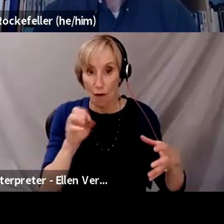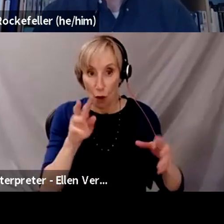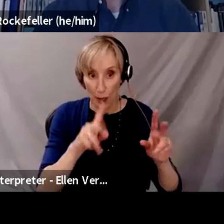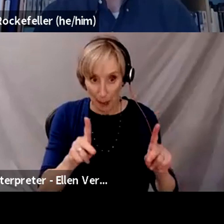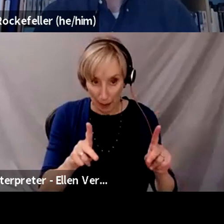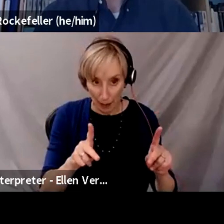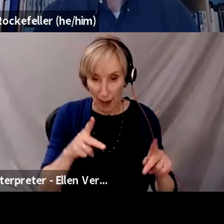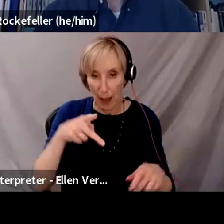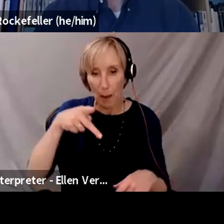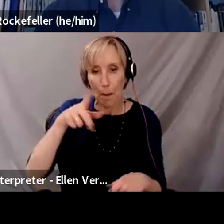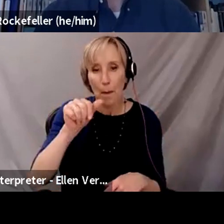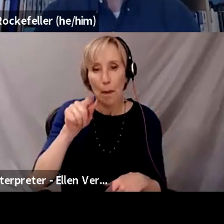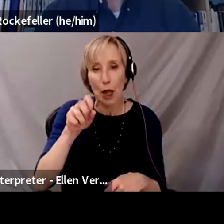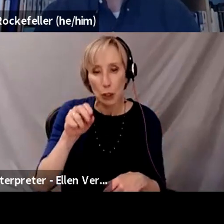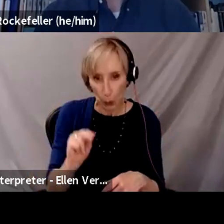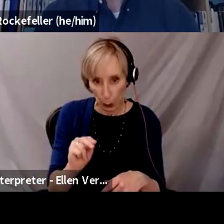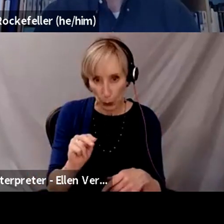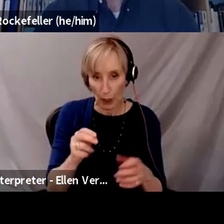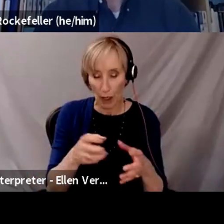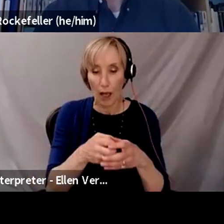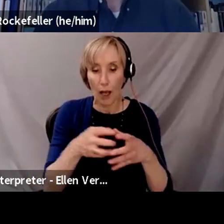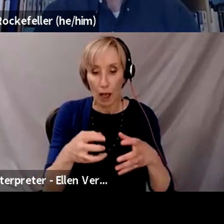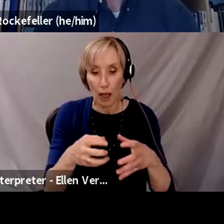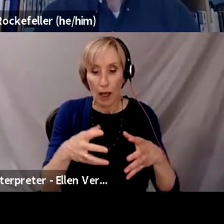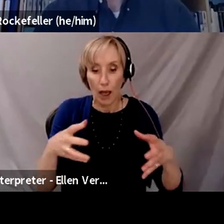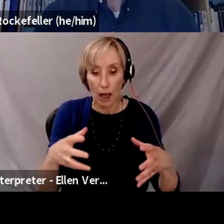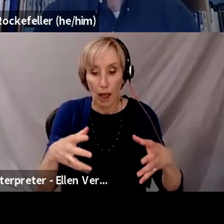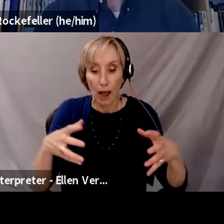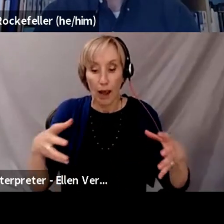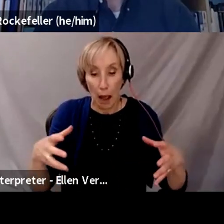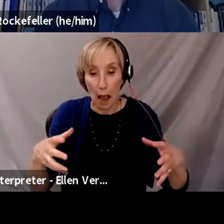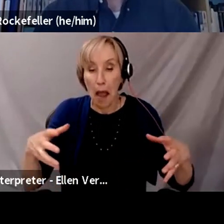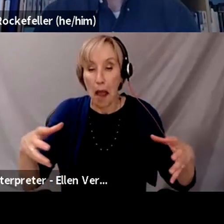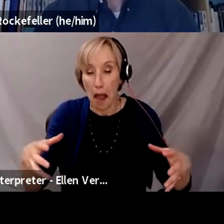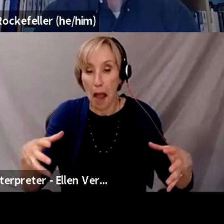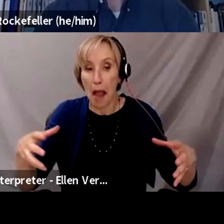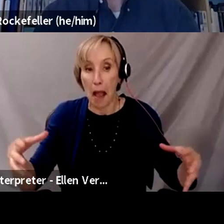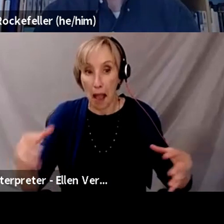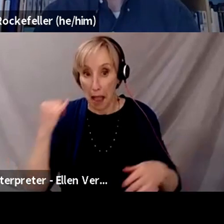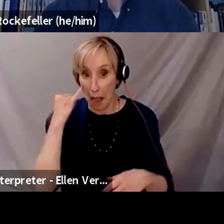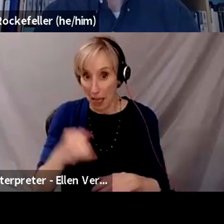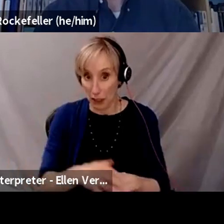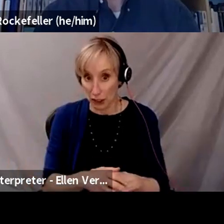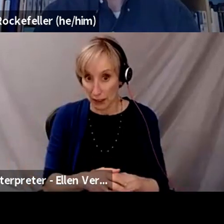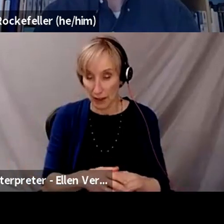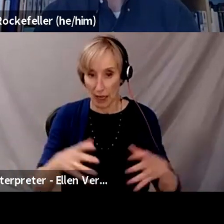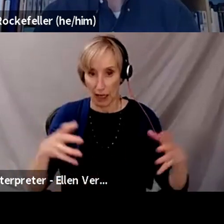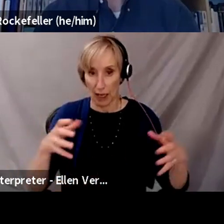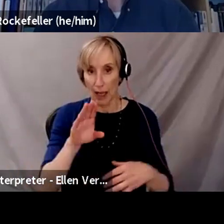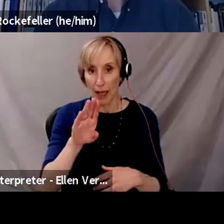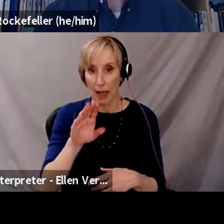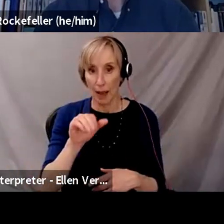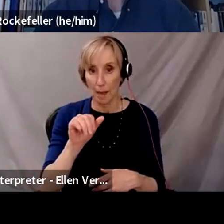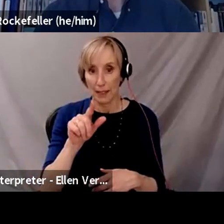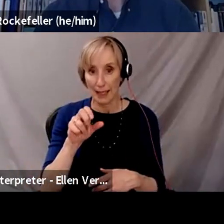a company, you can multiply that by 4 or 5. And then there's the battalions and the